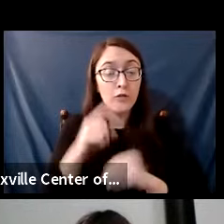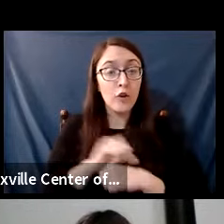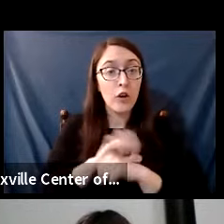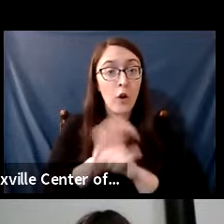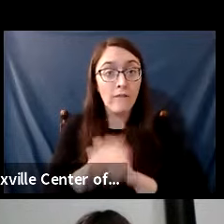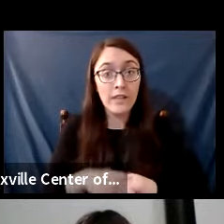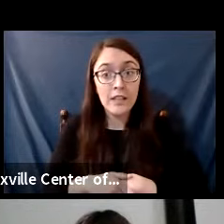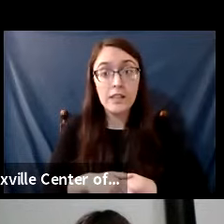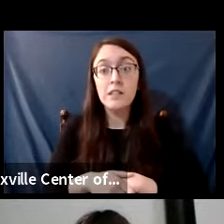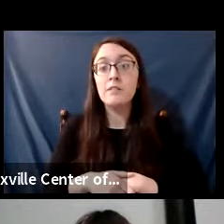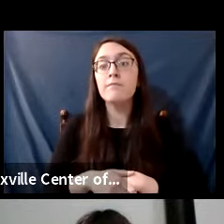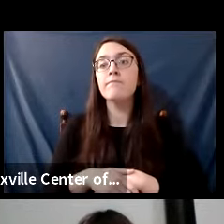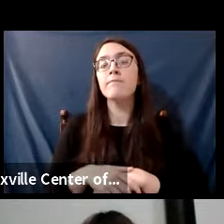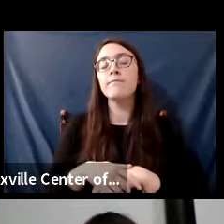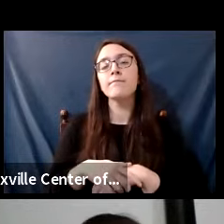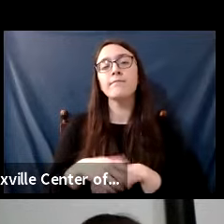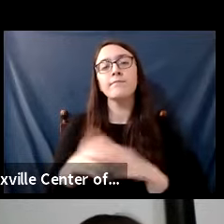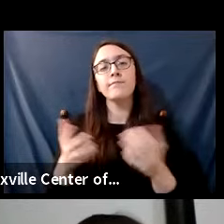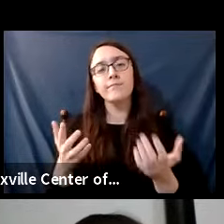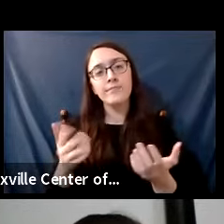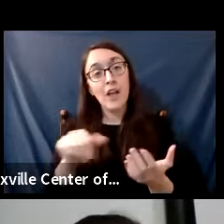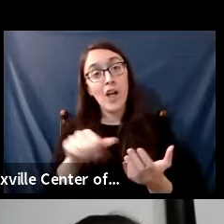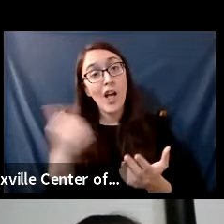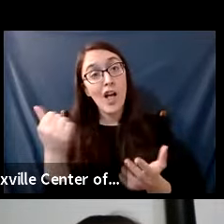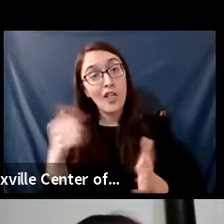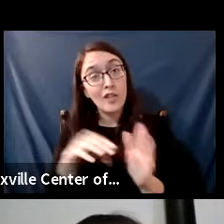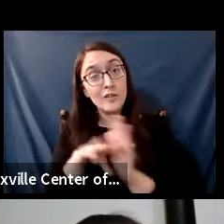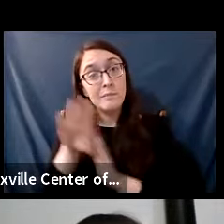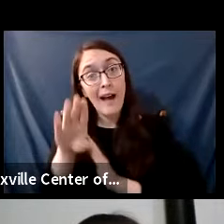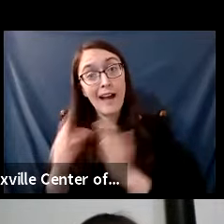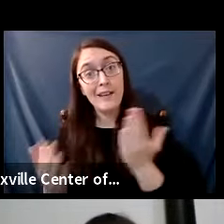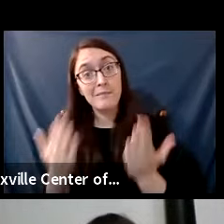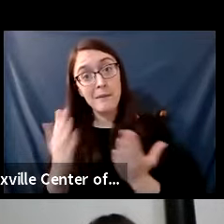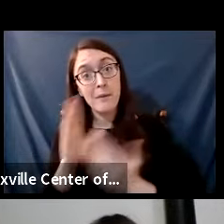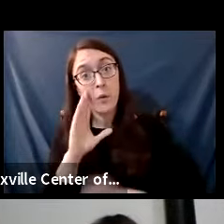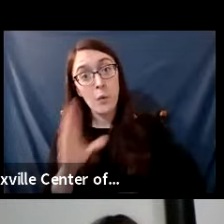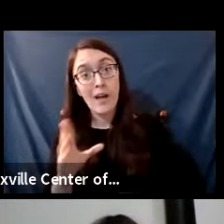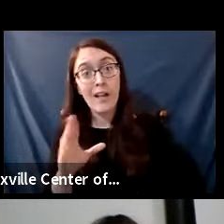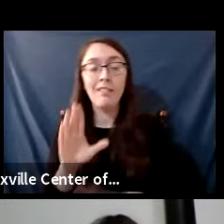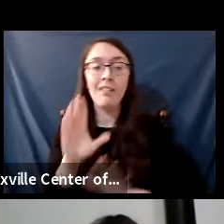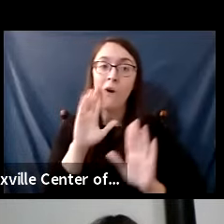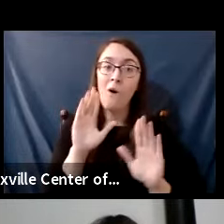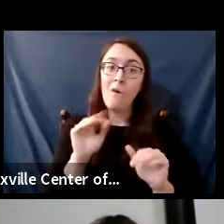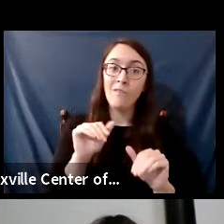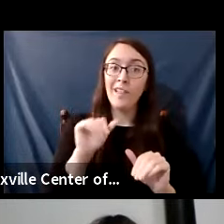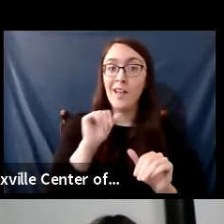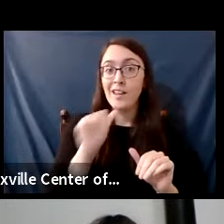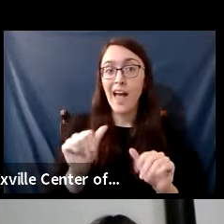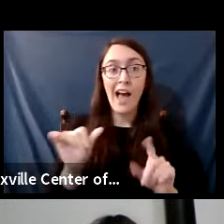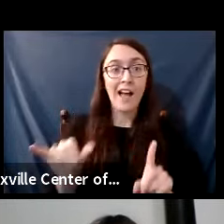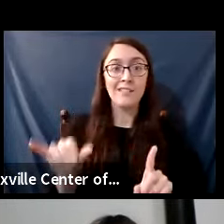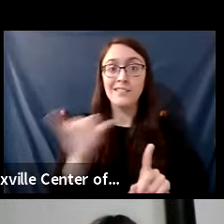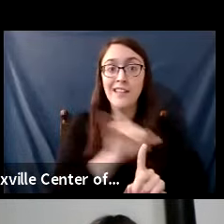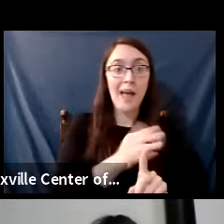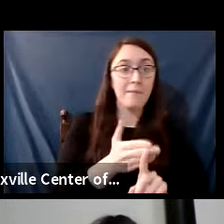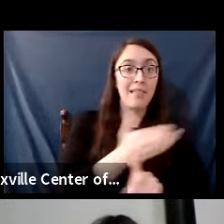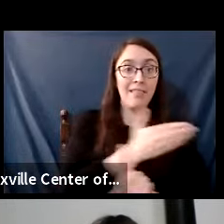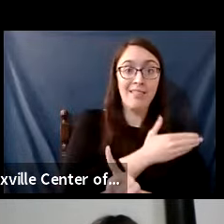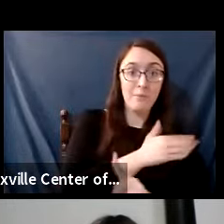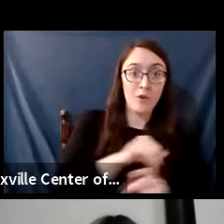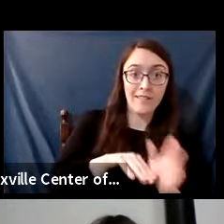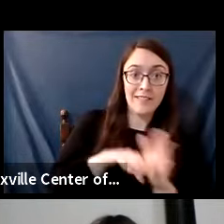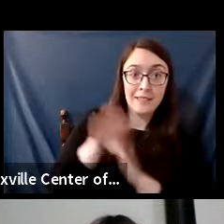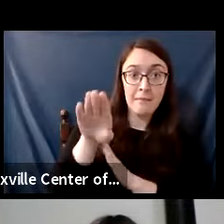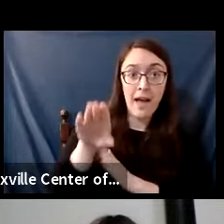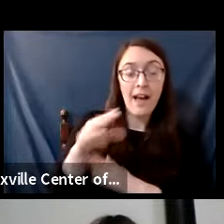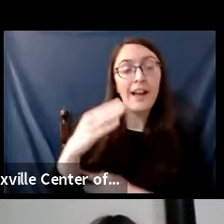have another spike. Hopefully it won't be as large as our post-Thanksgiving spike was. I know that Knox